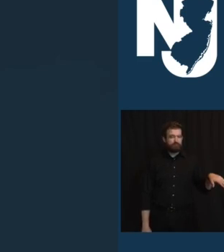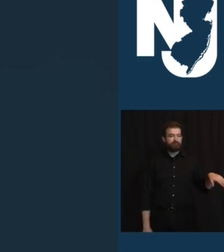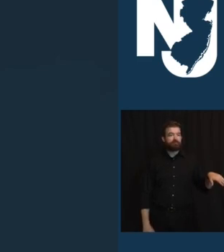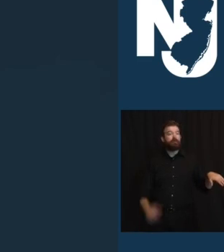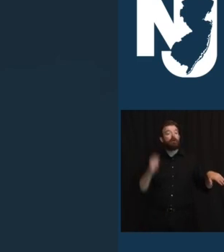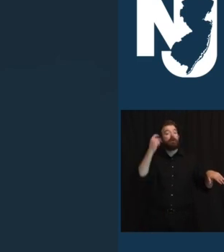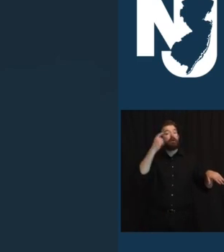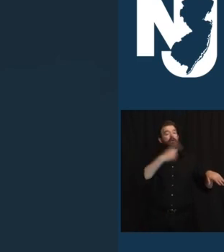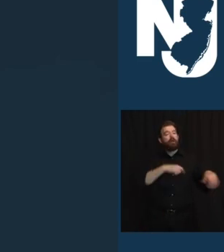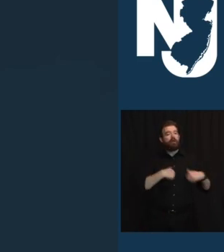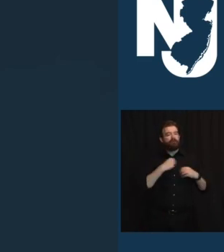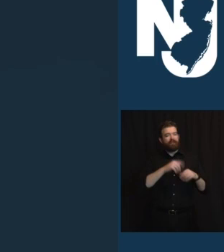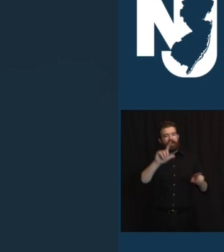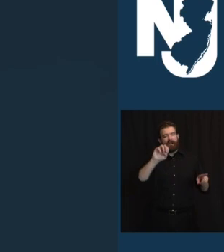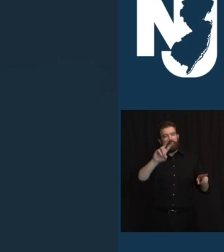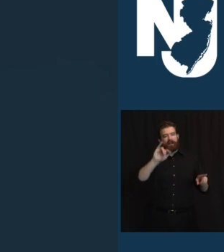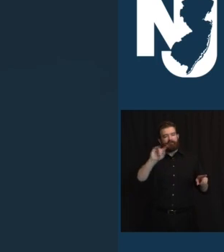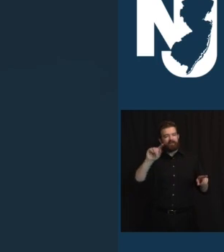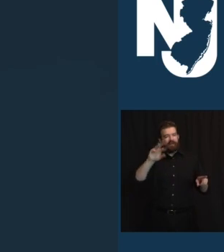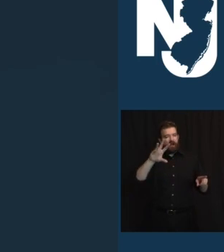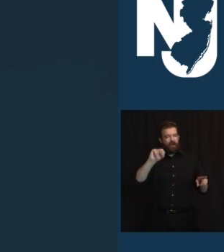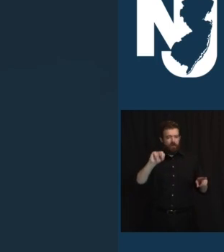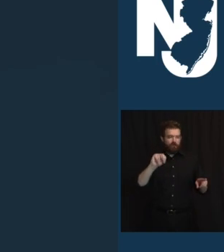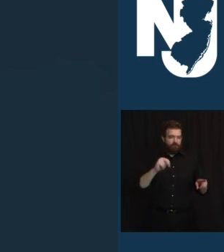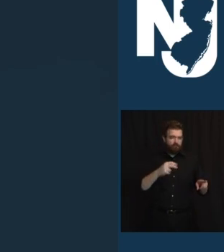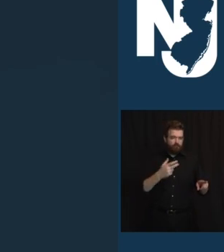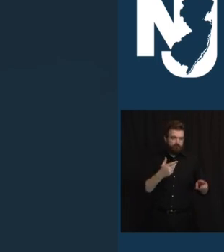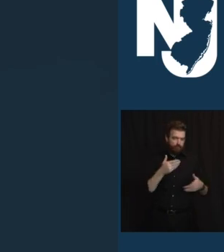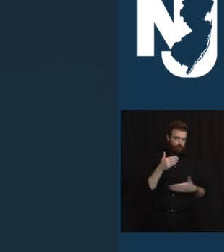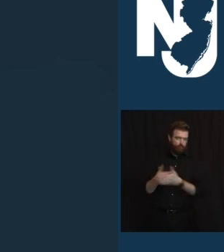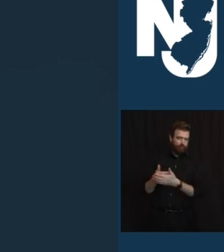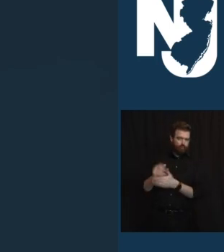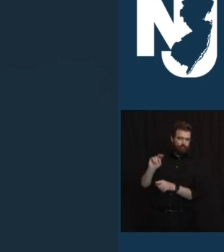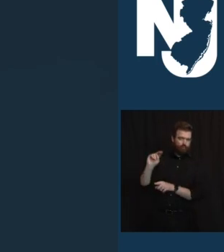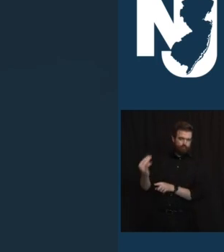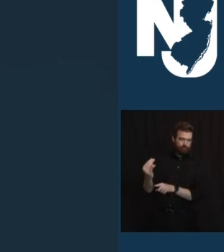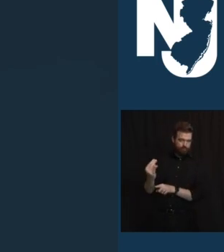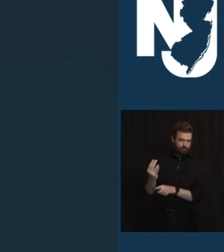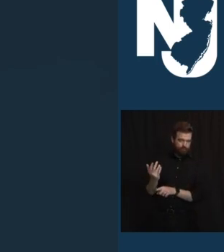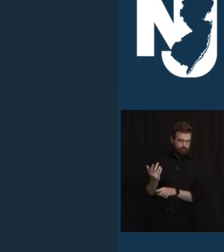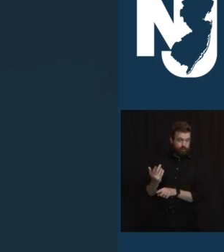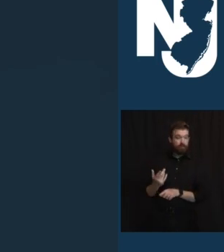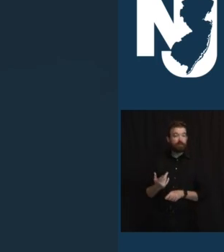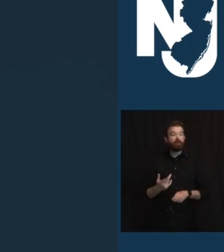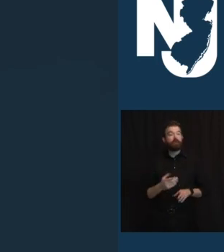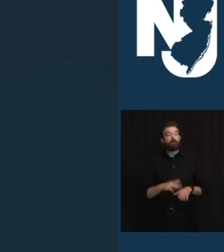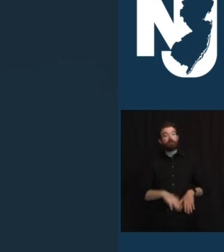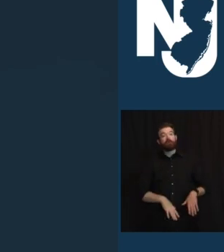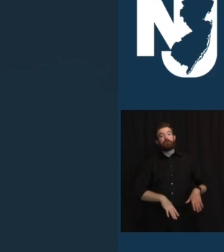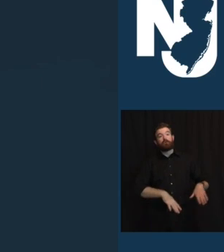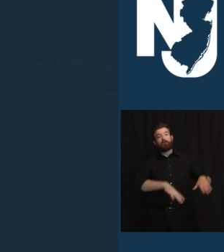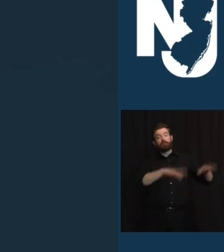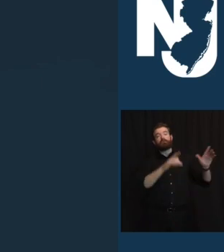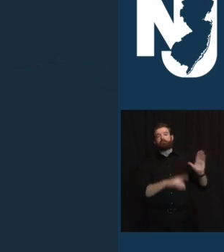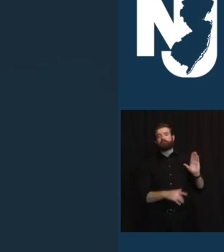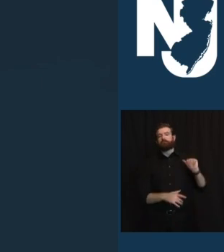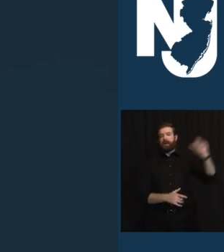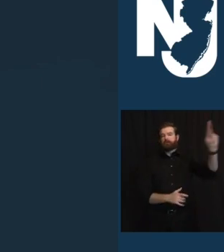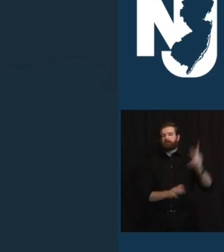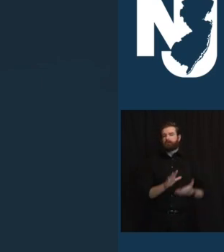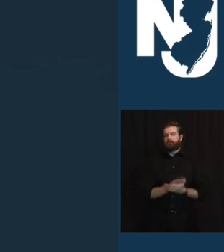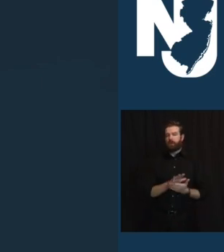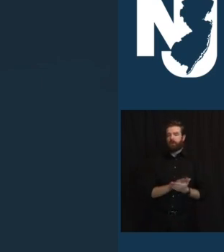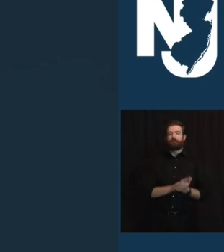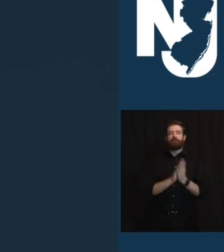Jersey was always in sight. With the kids grown, Mary went back to school at the age of 40, trading in the job of